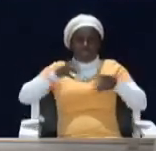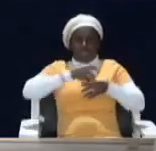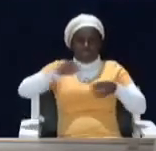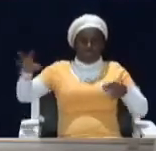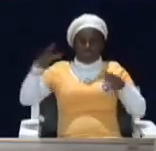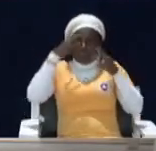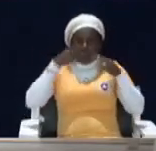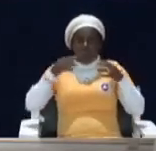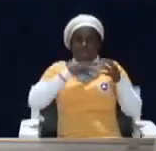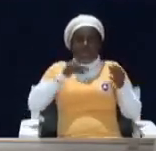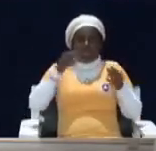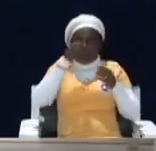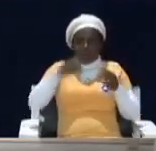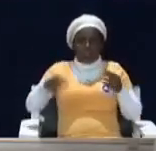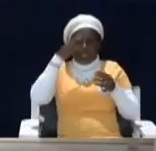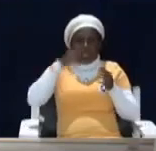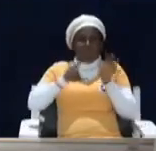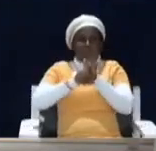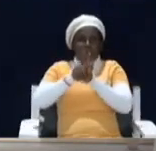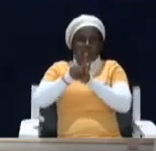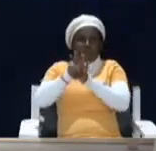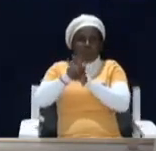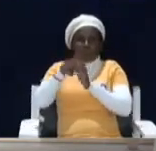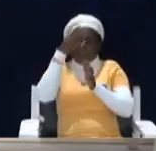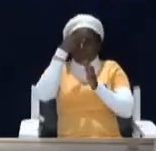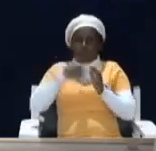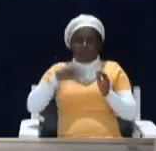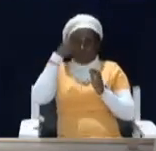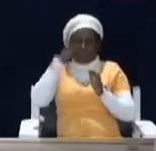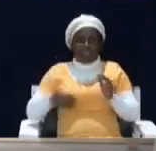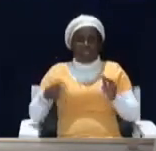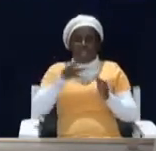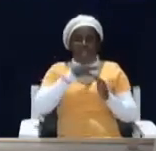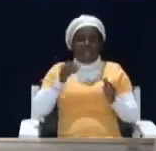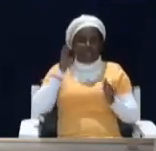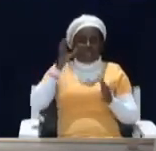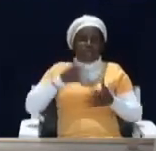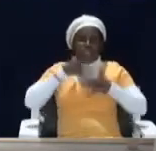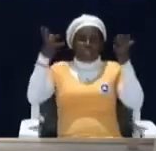and they were bringing out maggots from his head. And